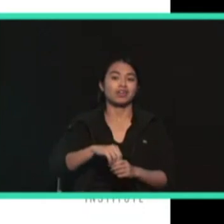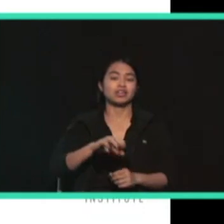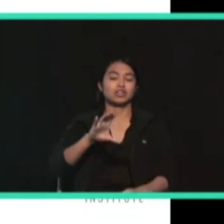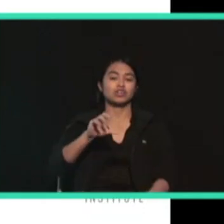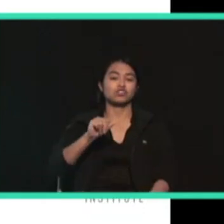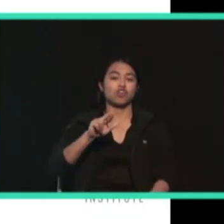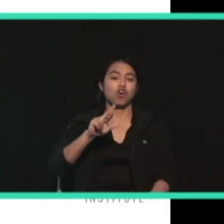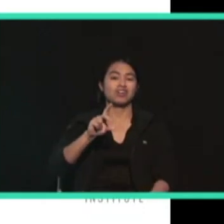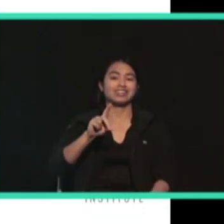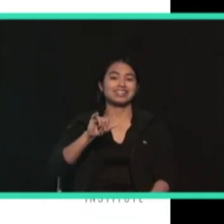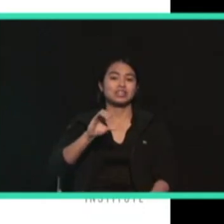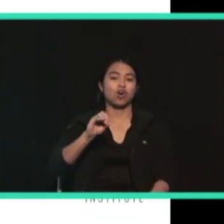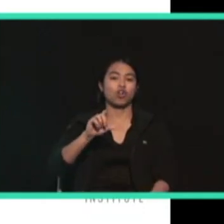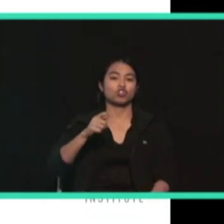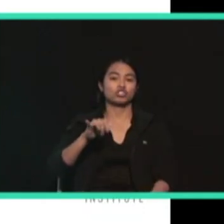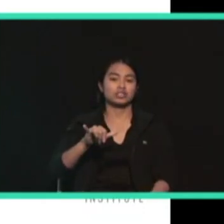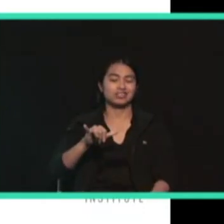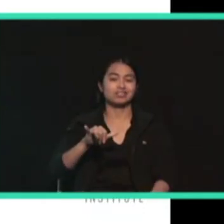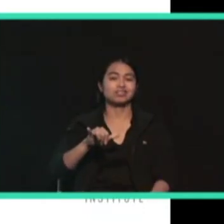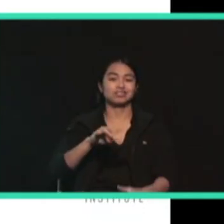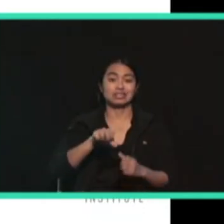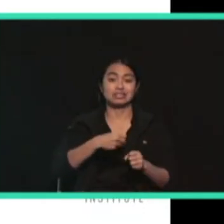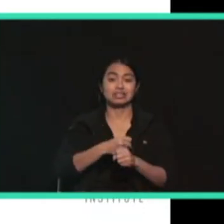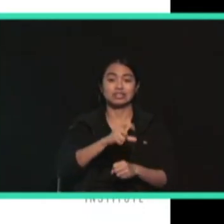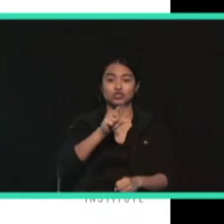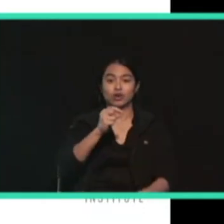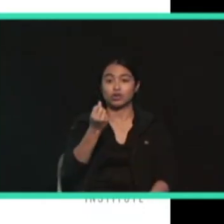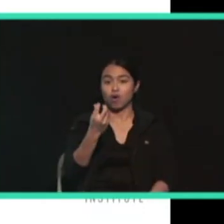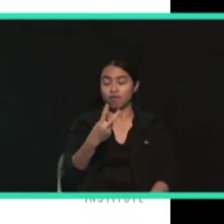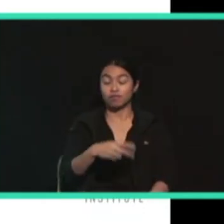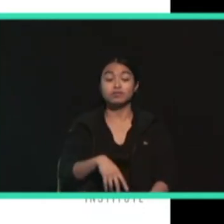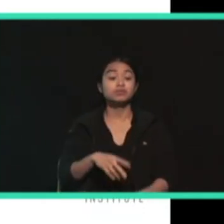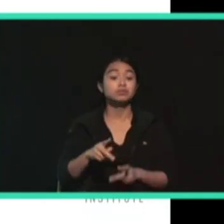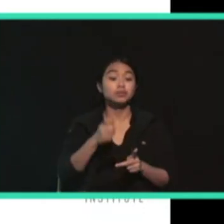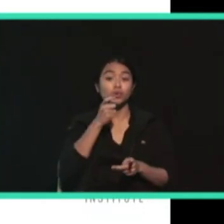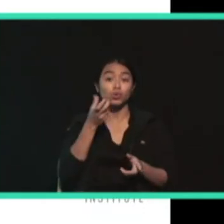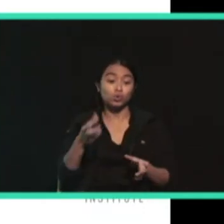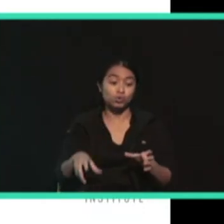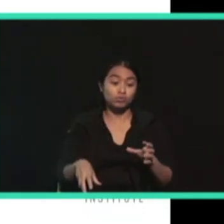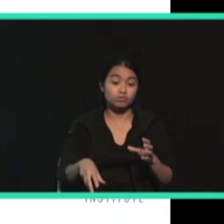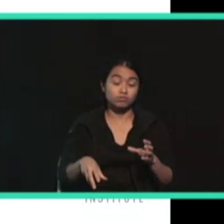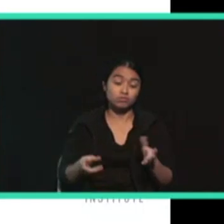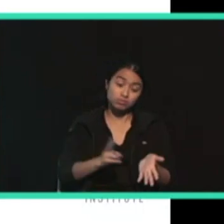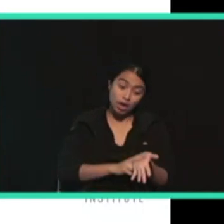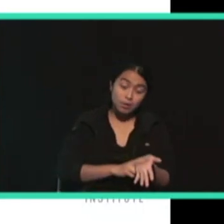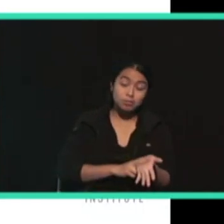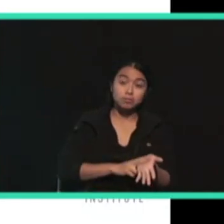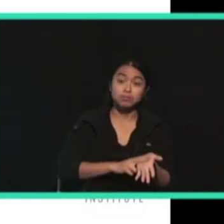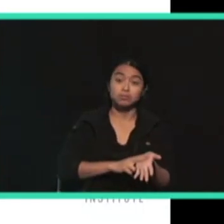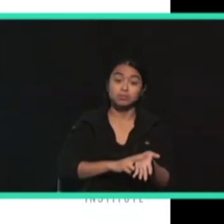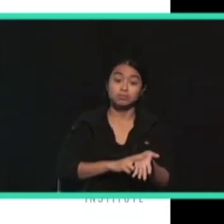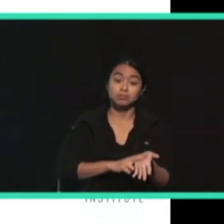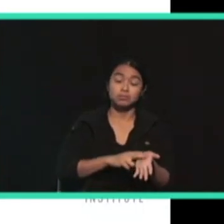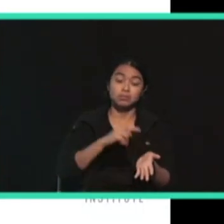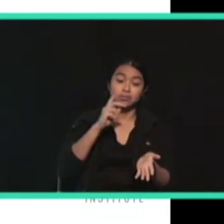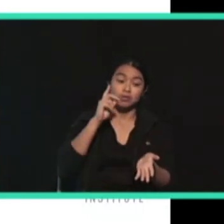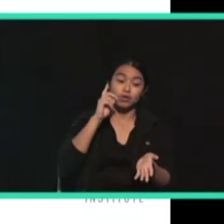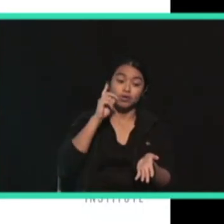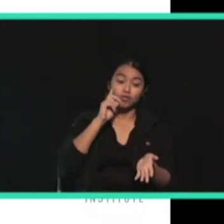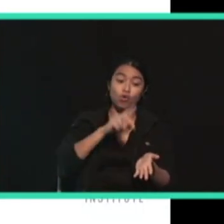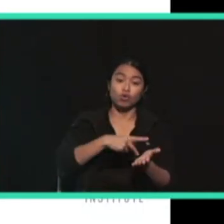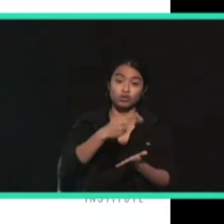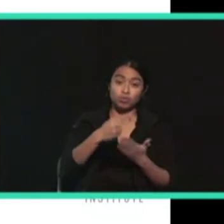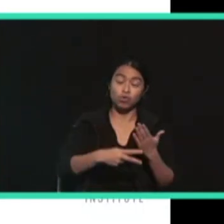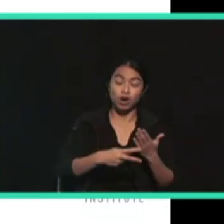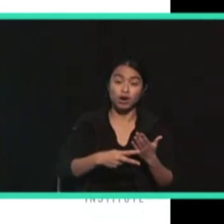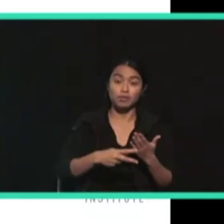2012. So it shows that those who entered the program at the highest risk saw significant changes